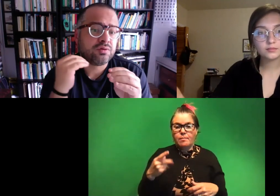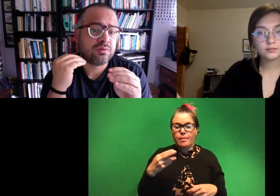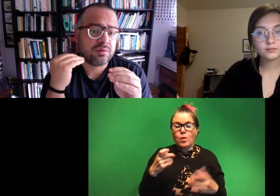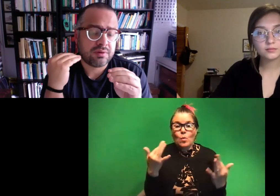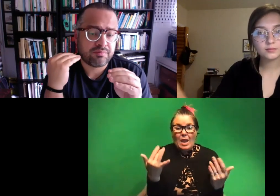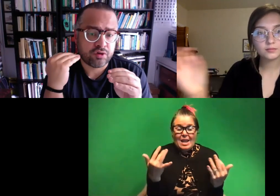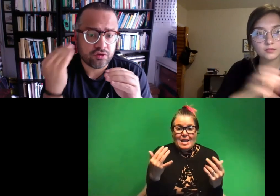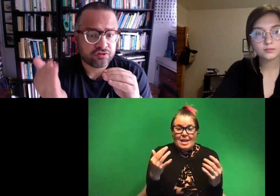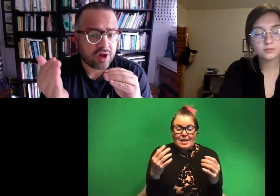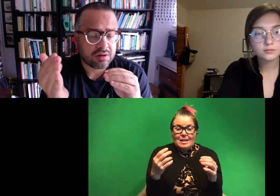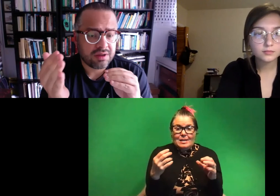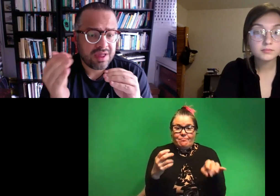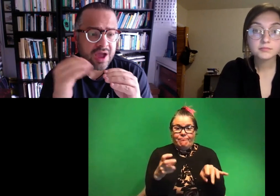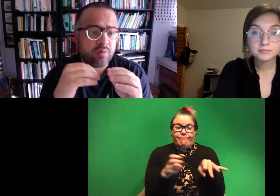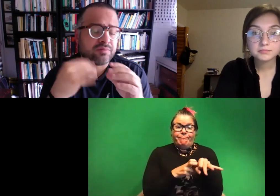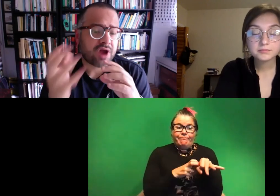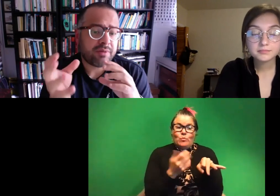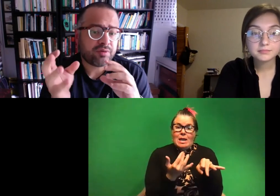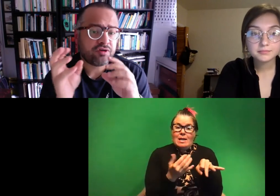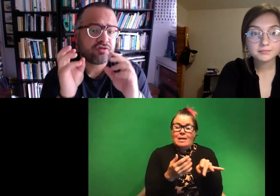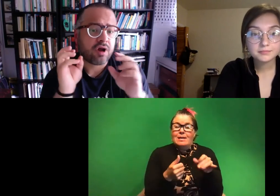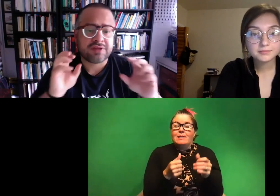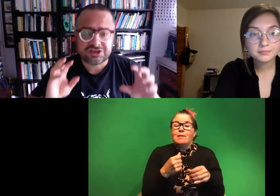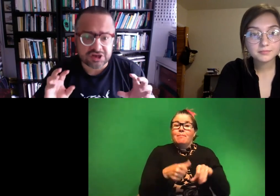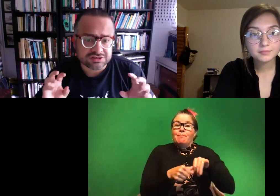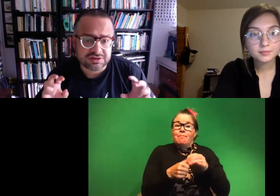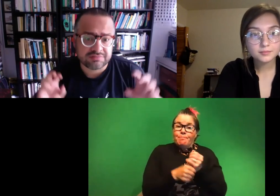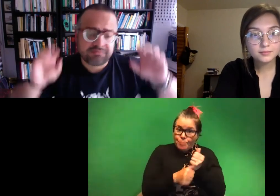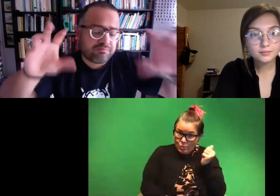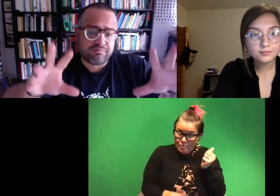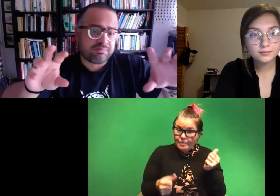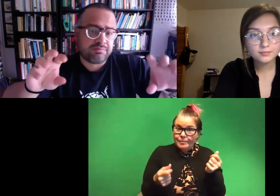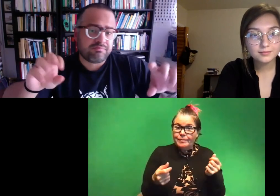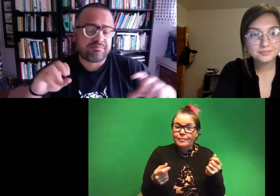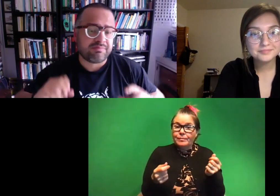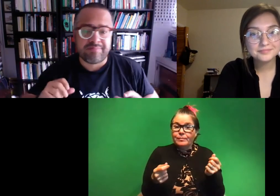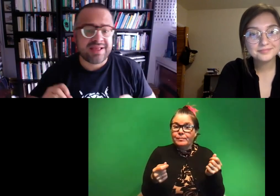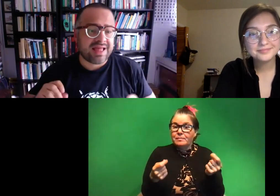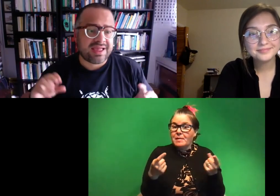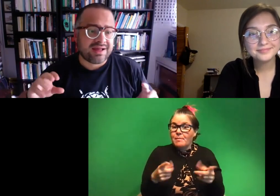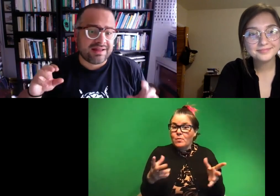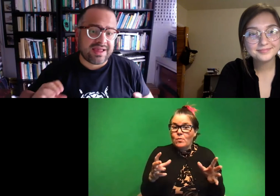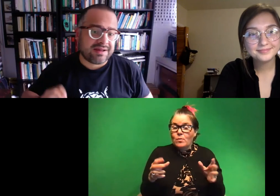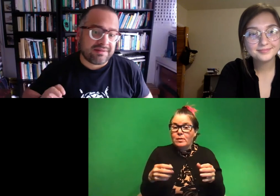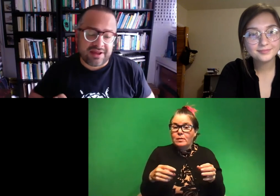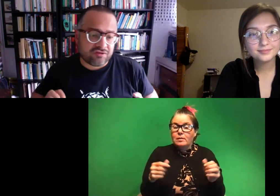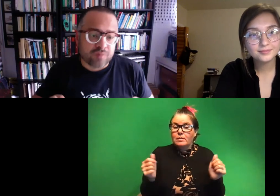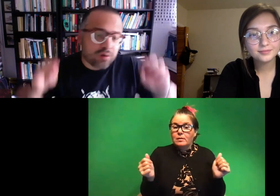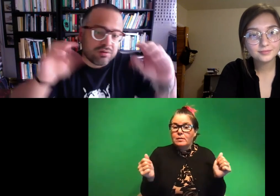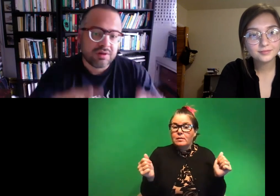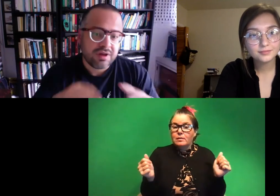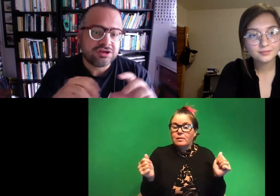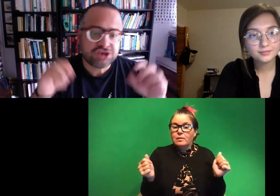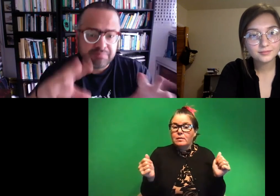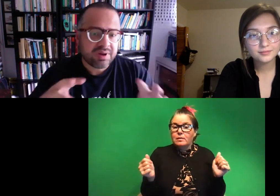to produce dung. And when the primate produces dung, they just make like a